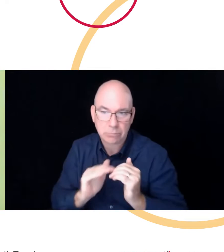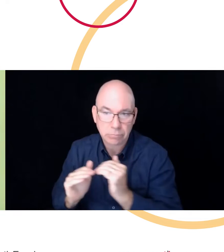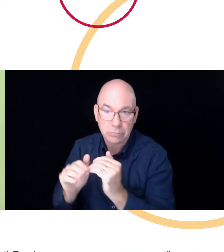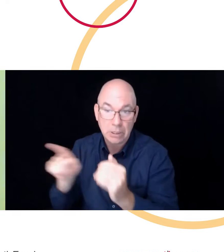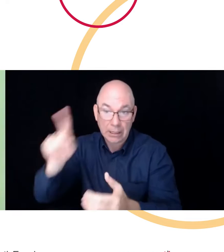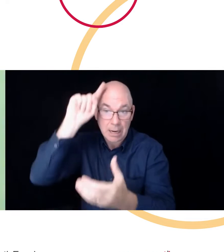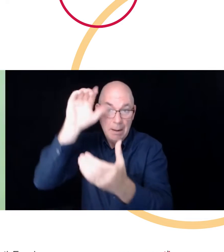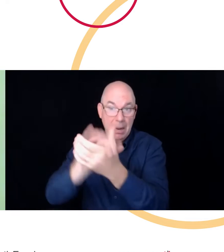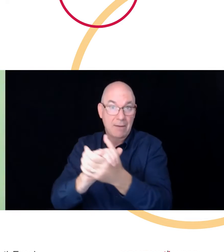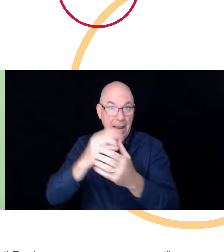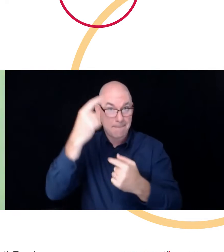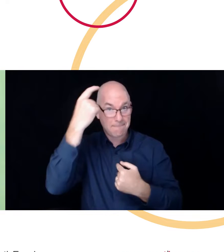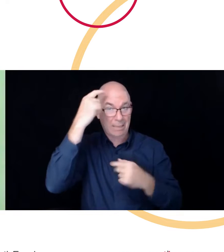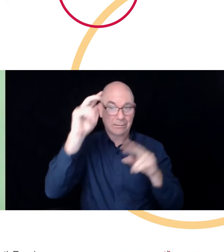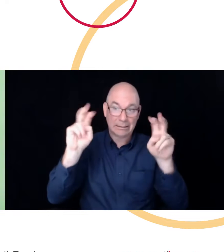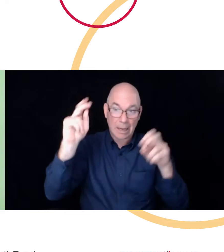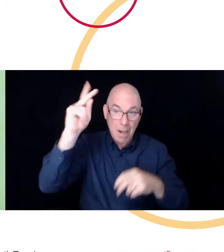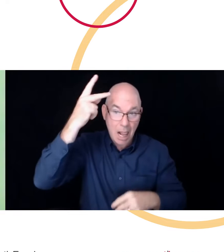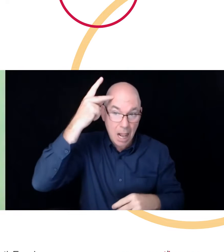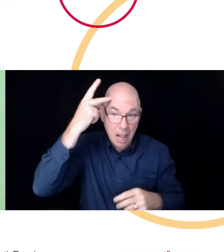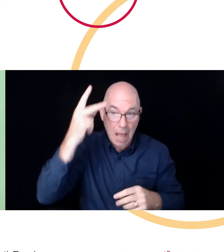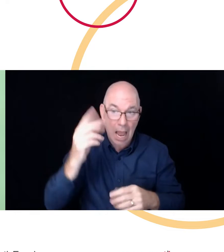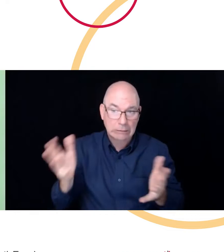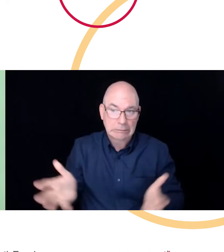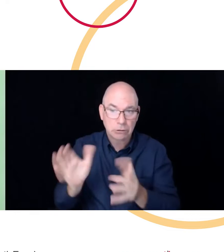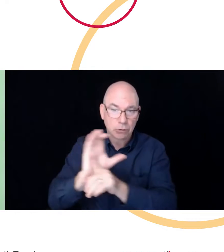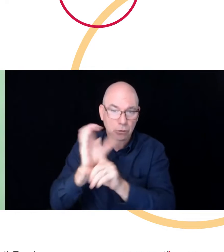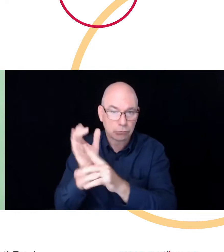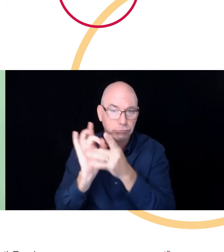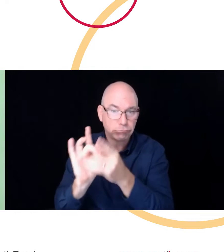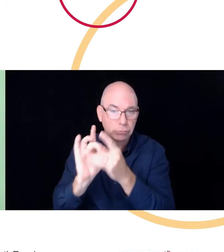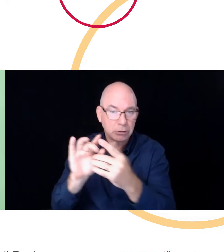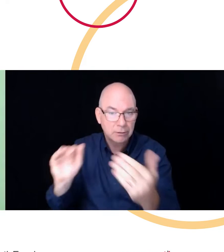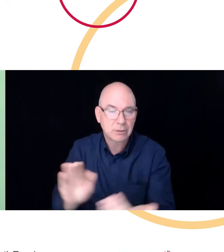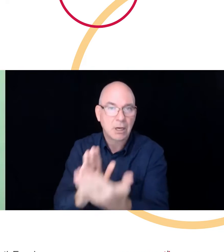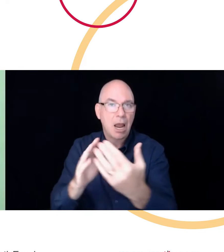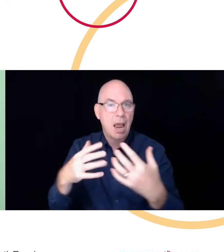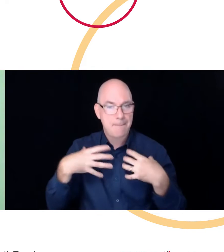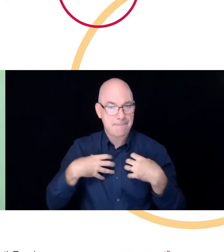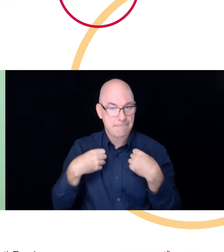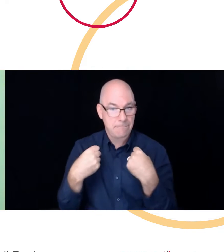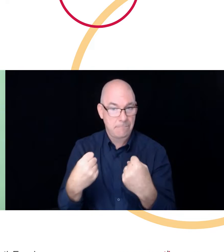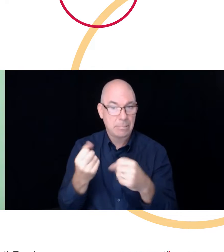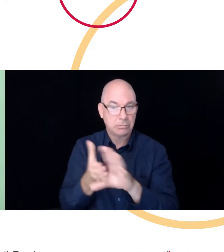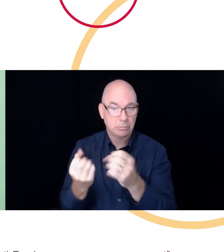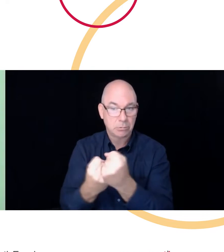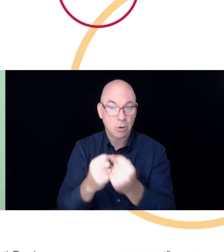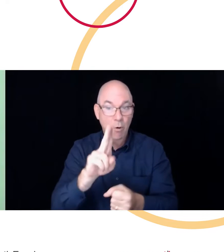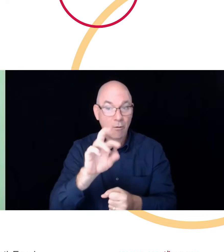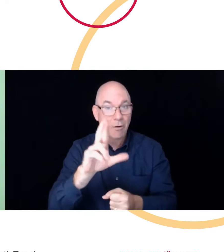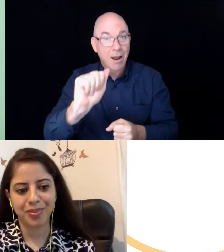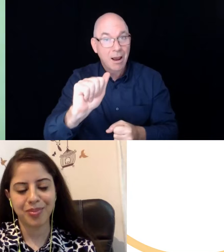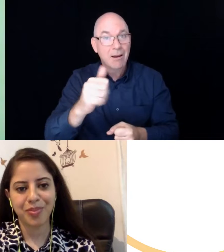relevant approaches to well-being and psychological support. Ufra, we are so excited to have you join us today. Welcome.